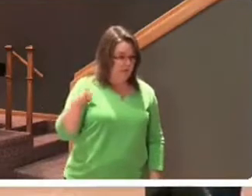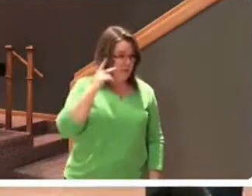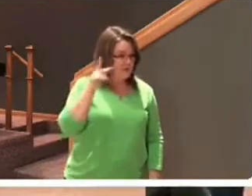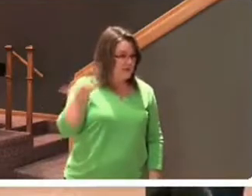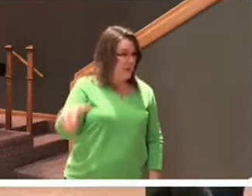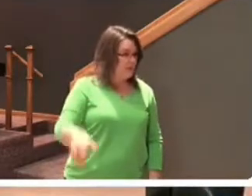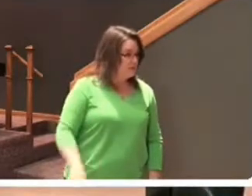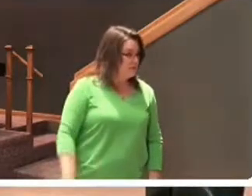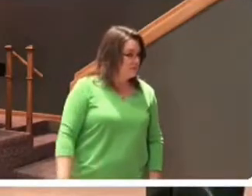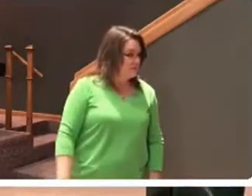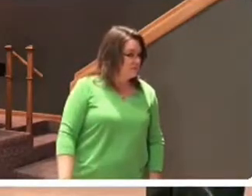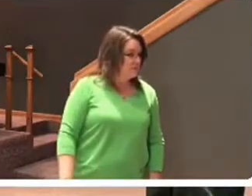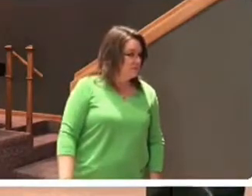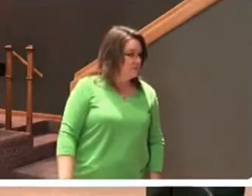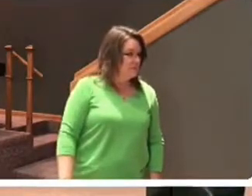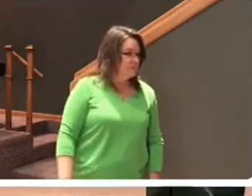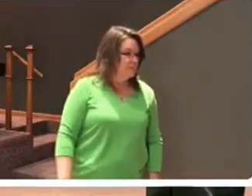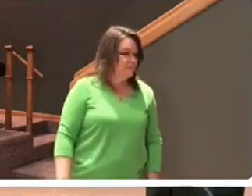that?